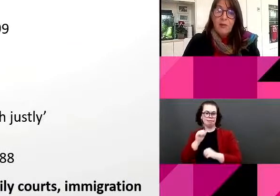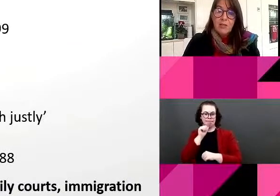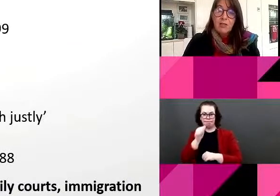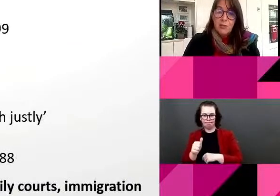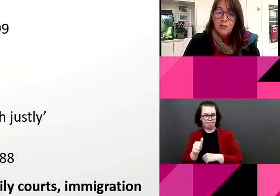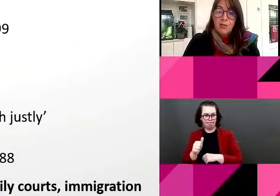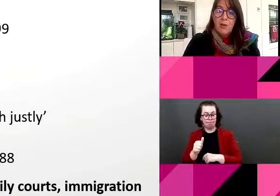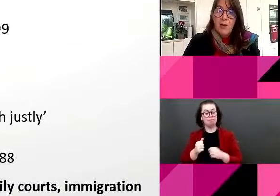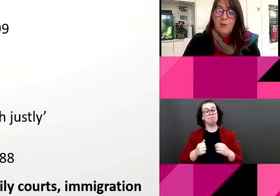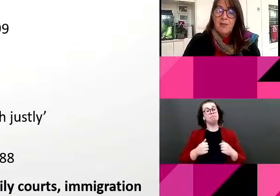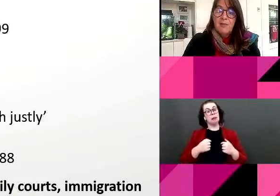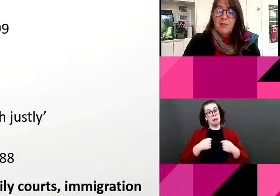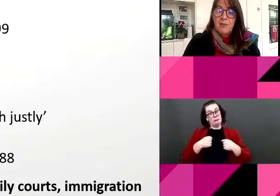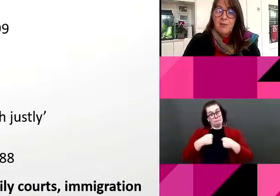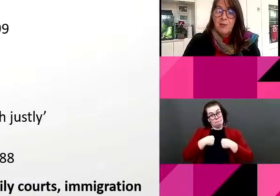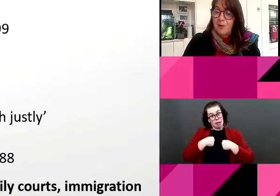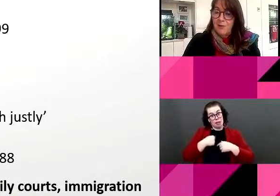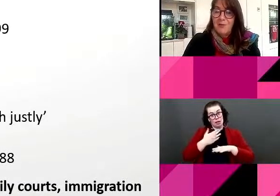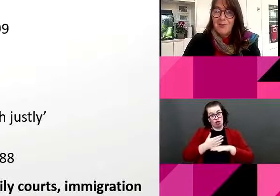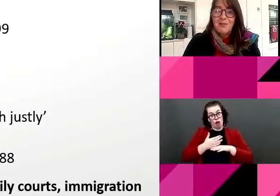myself, we choose to work with